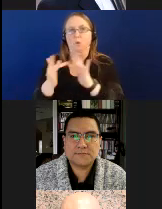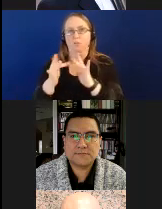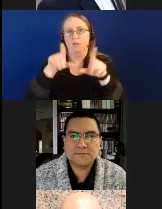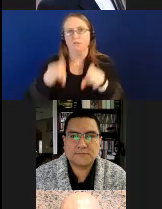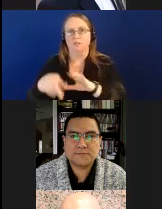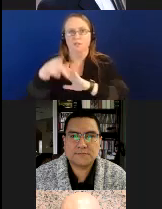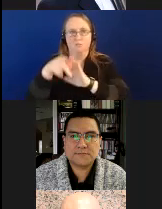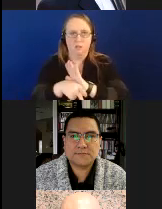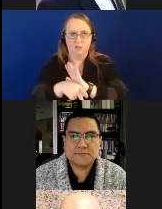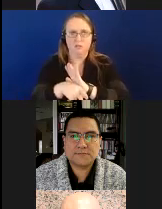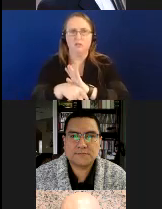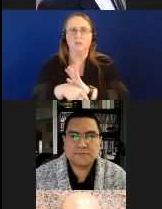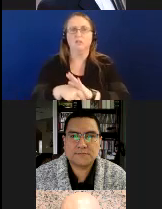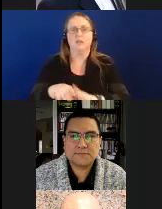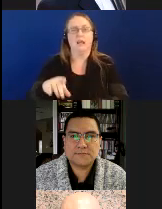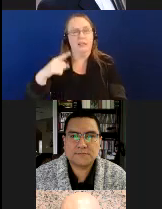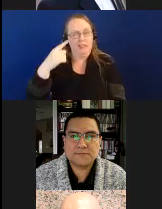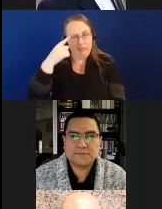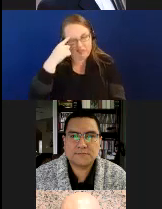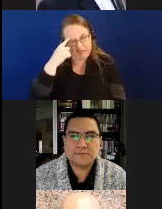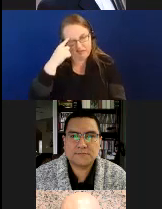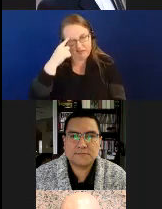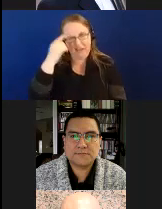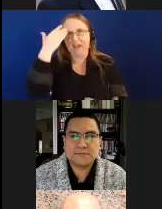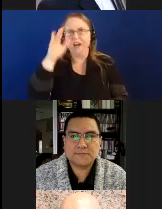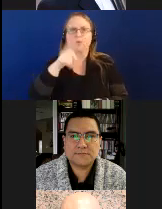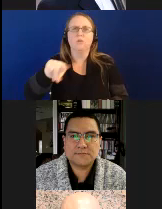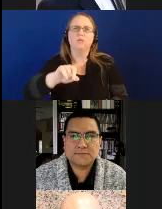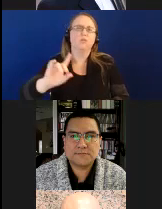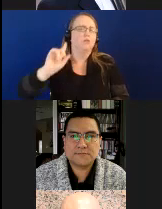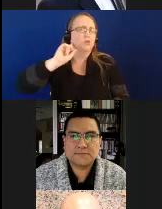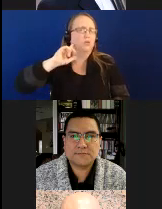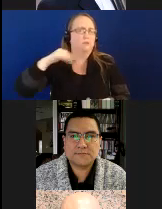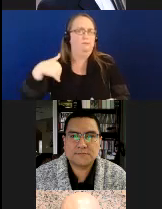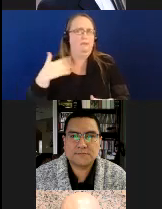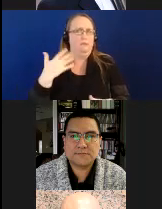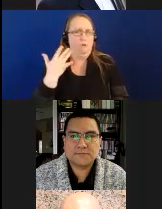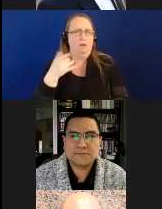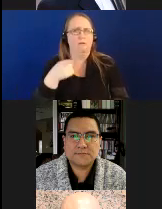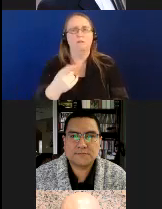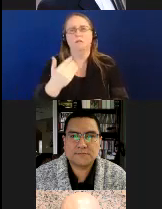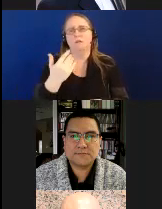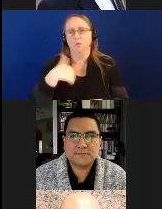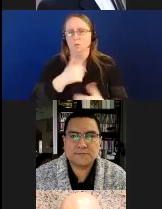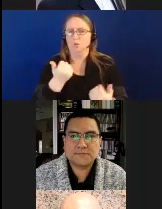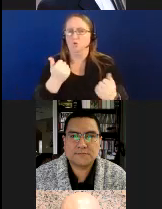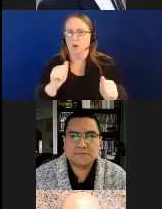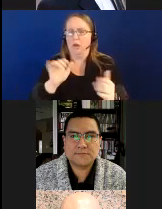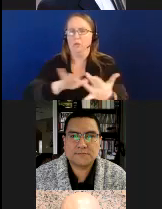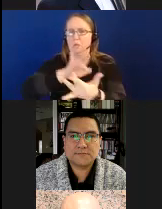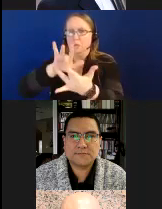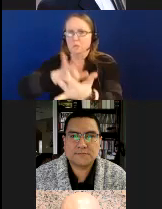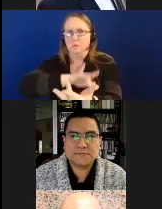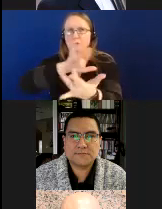policy, which I think this might have been something, I don't know if y'all have heard about this yet, because this was something I know that we intentionally try to reach out to a number of